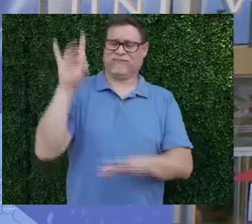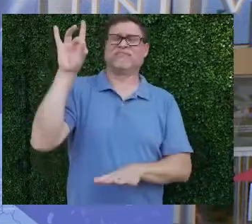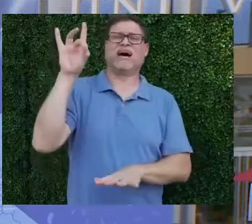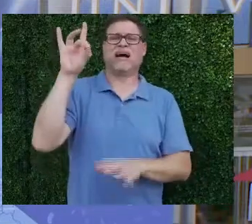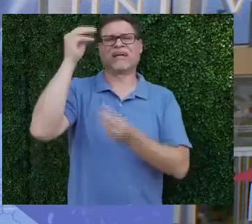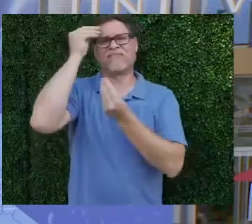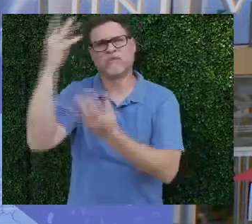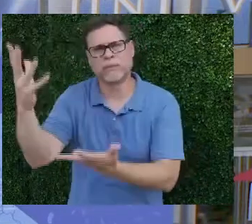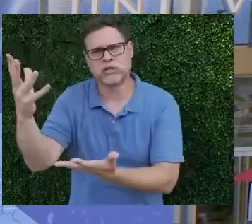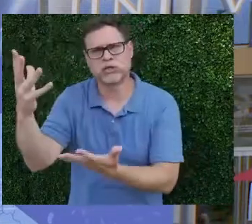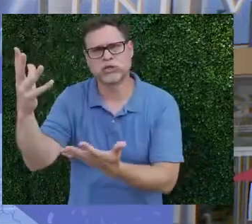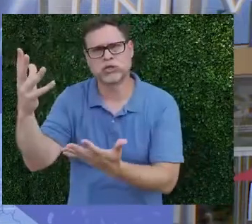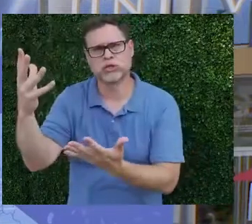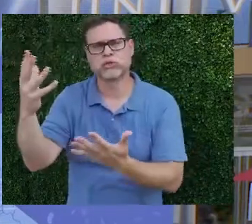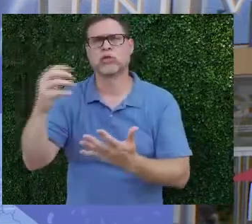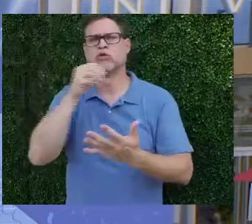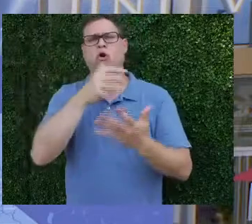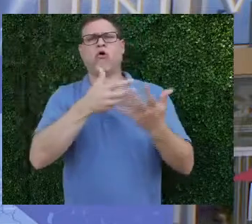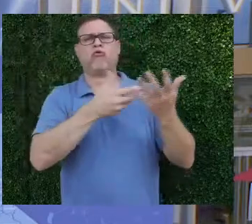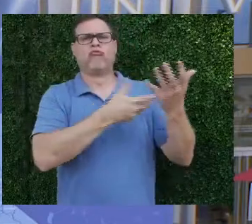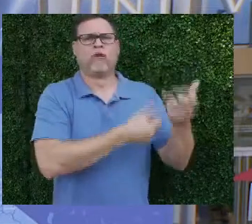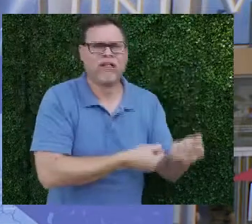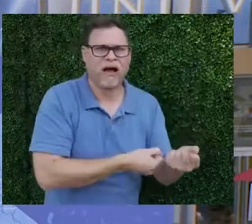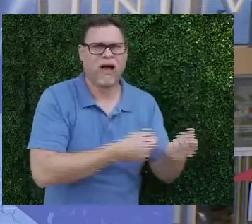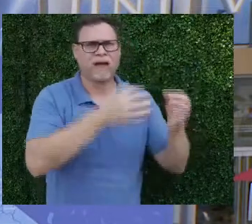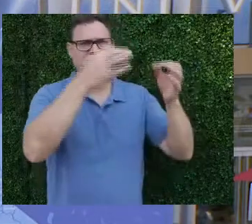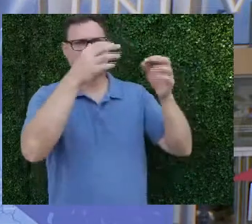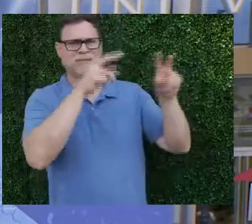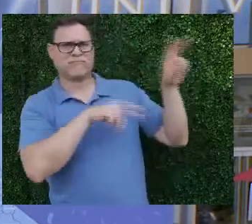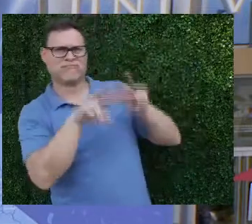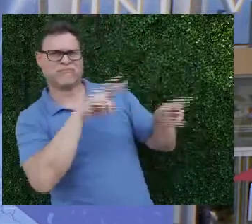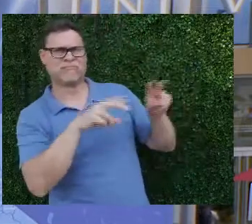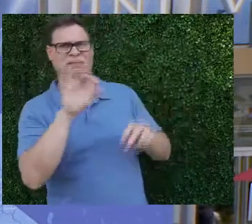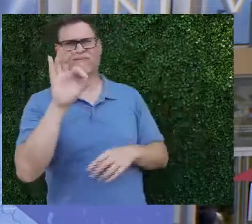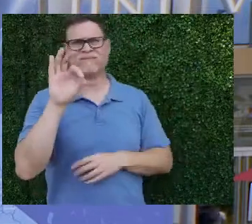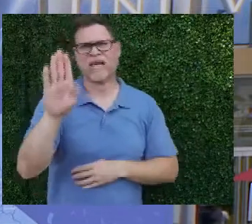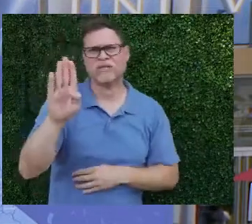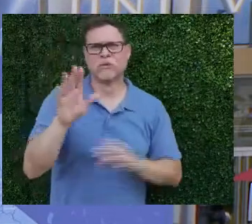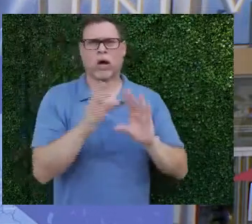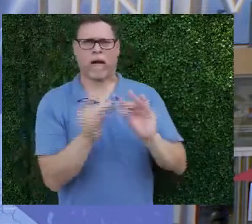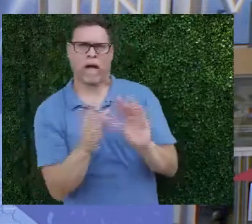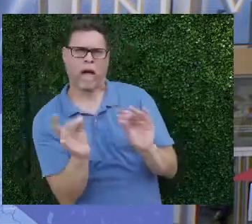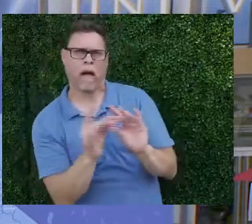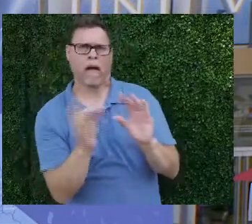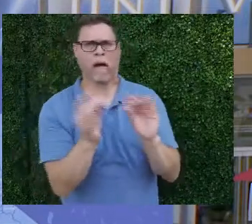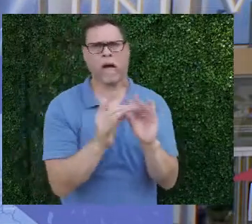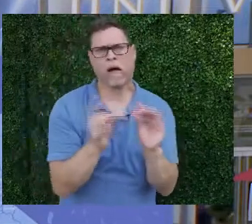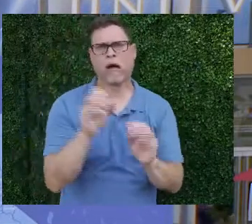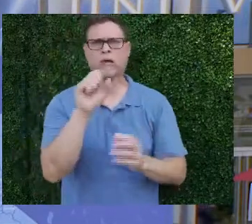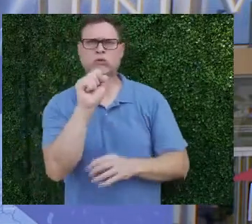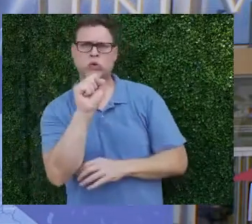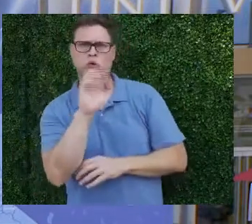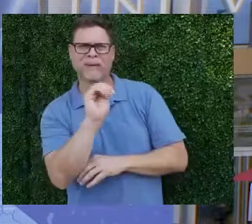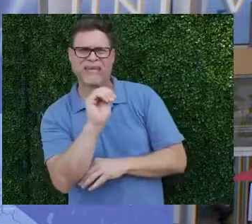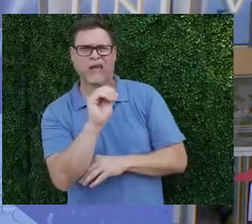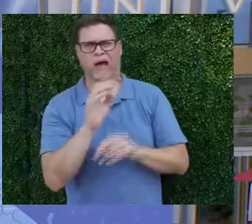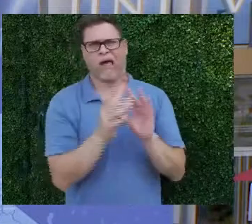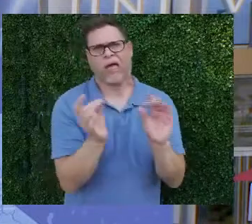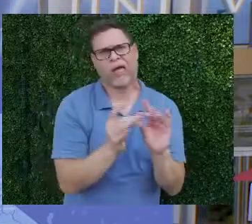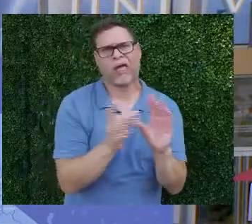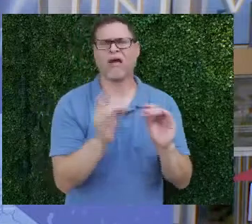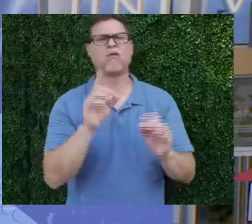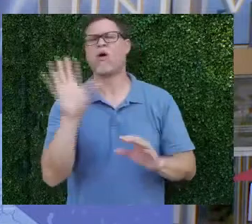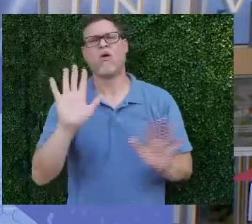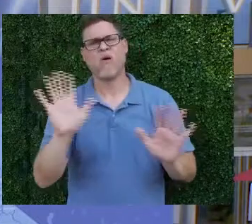the information, right? Yeah. Don't rely on the situations that you're seeing on Facebook, the comments that you're seeing in social media posts. Find